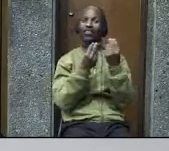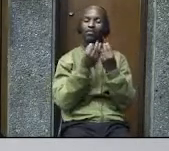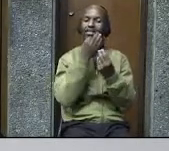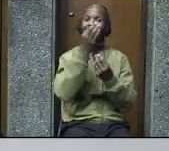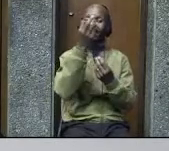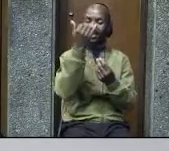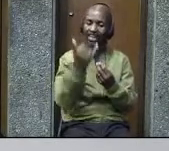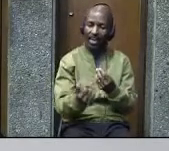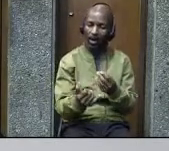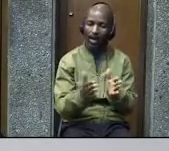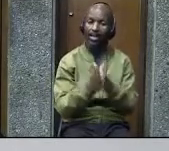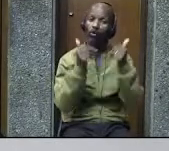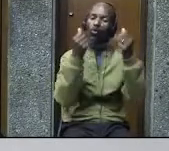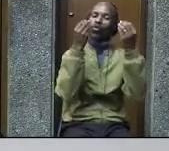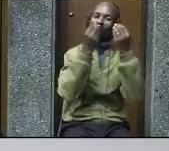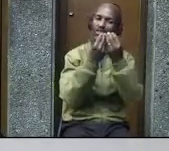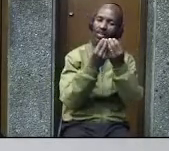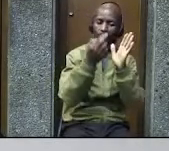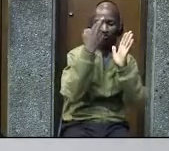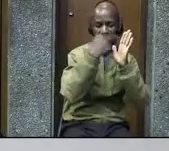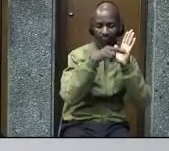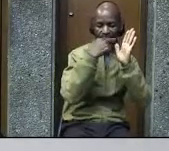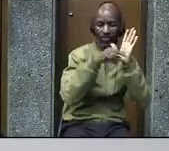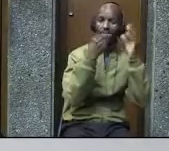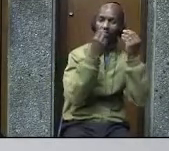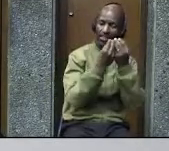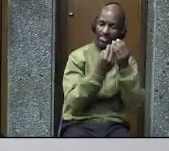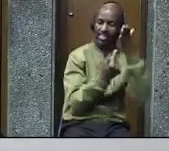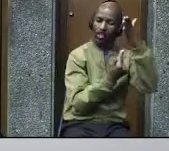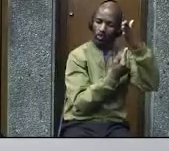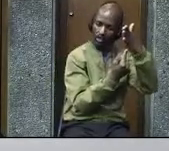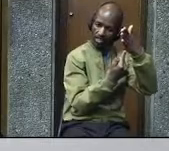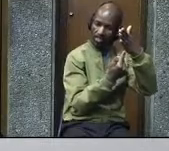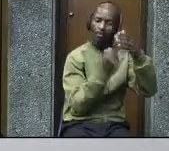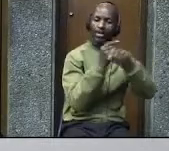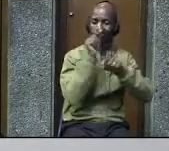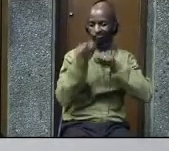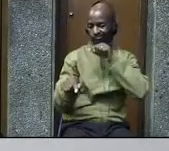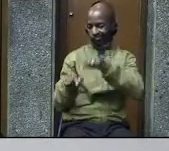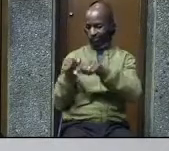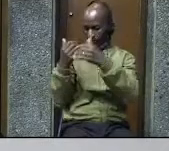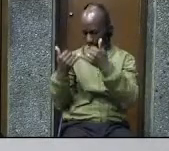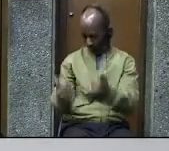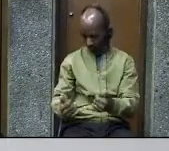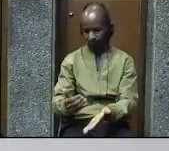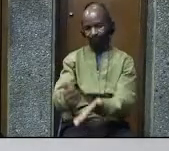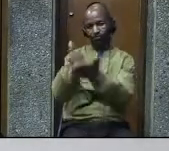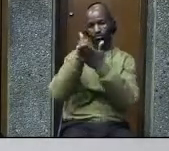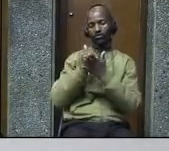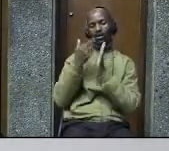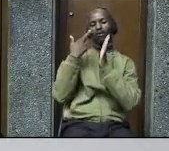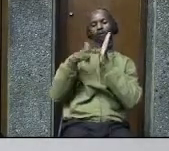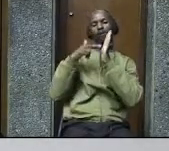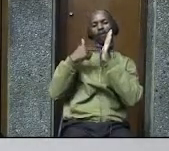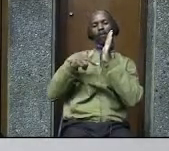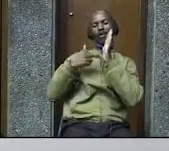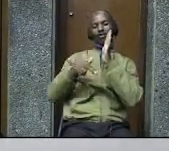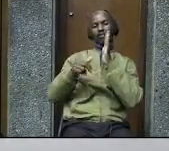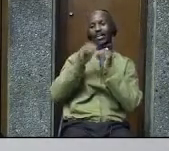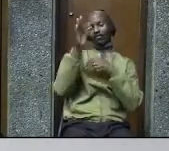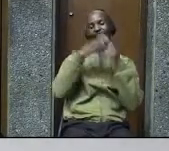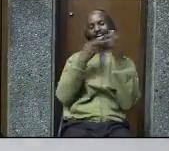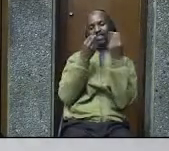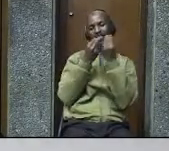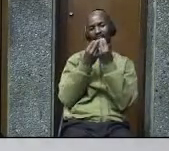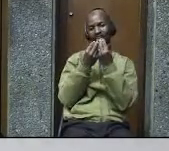said. And the good thing is that we are recording these things. This technology that has been criticized here, it helps us to record so that if there's anything